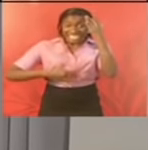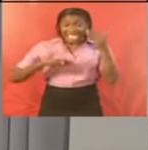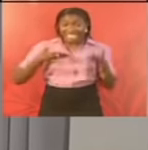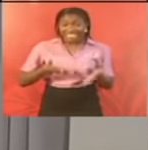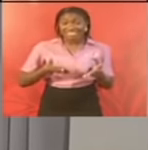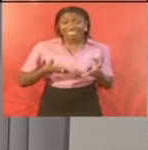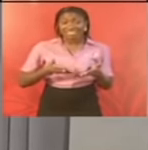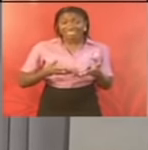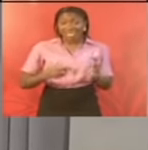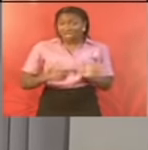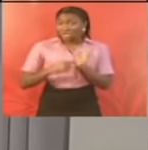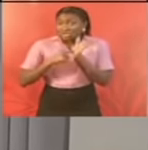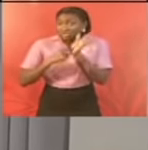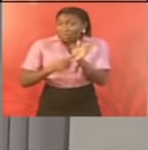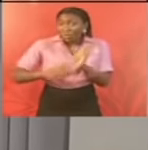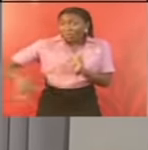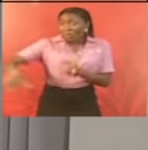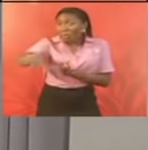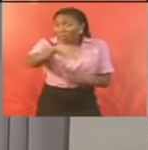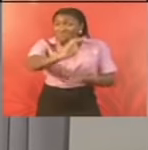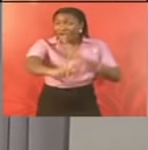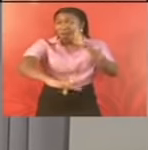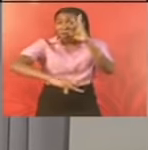proven around the world.